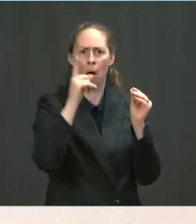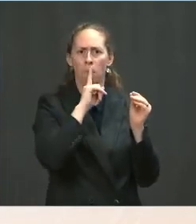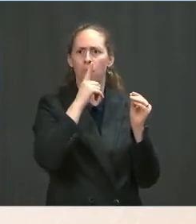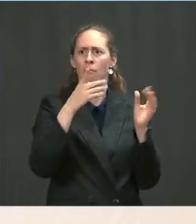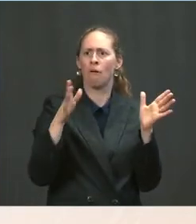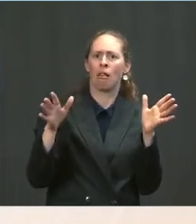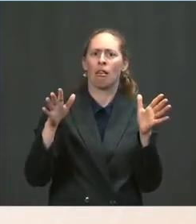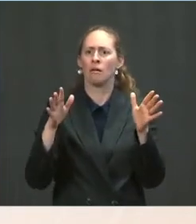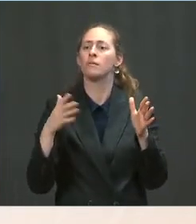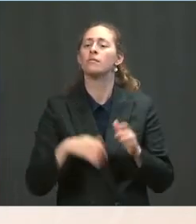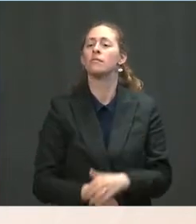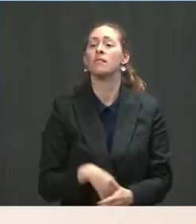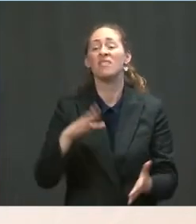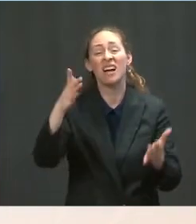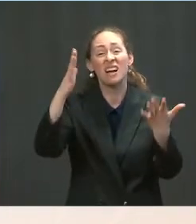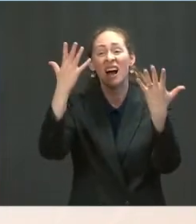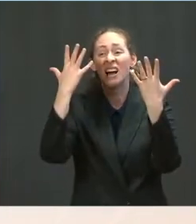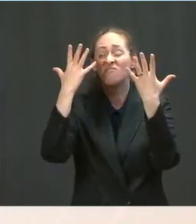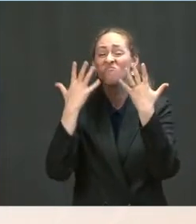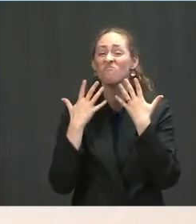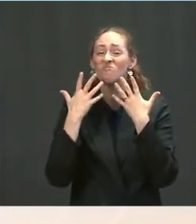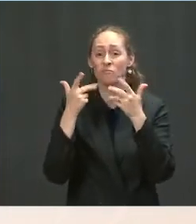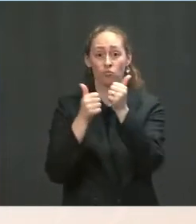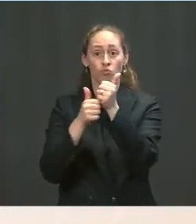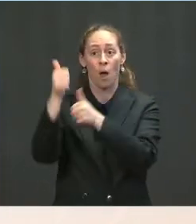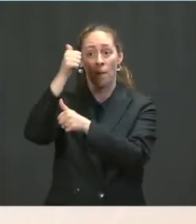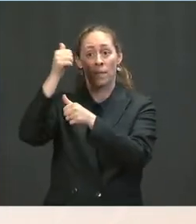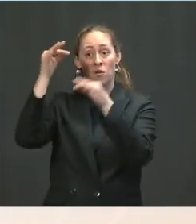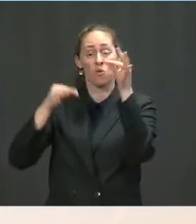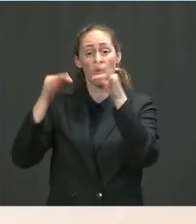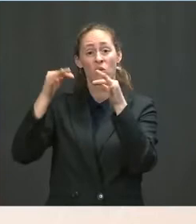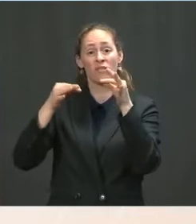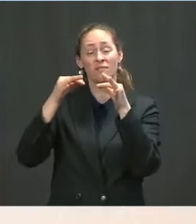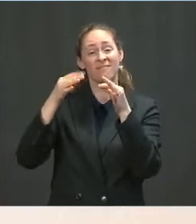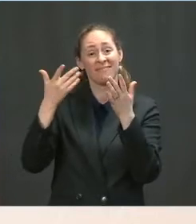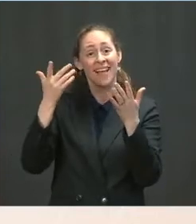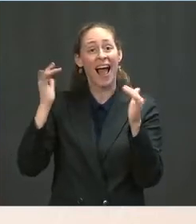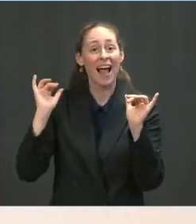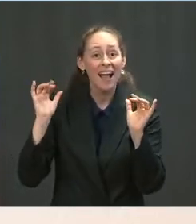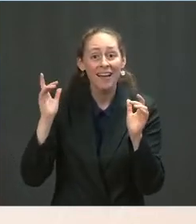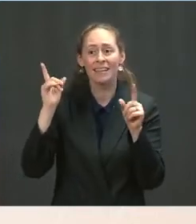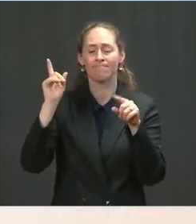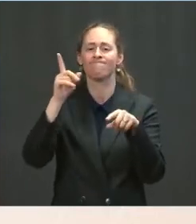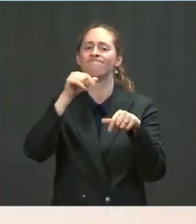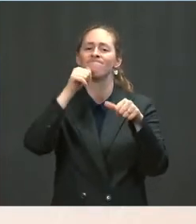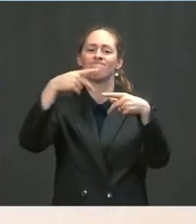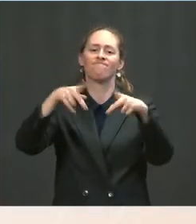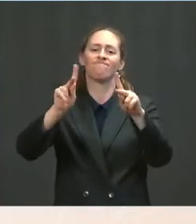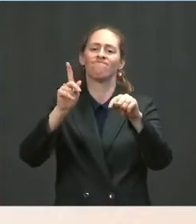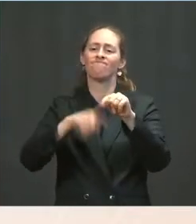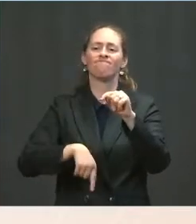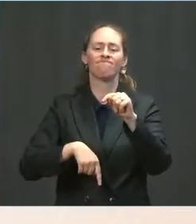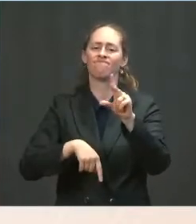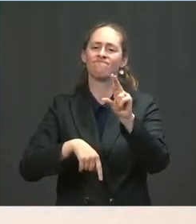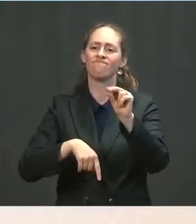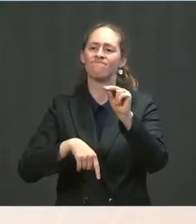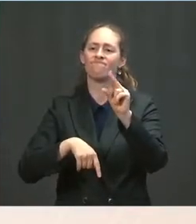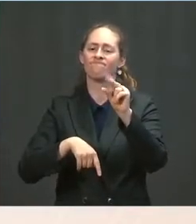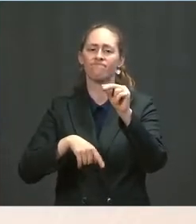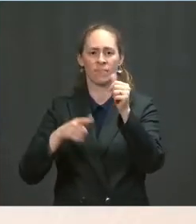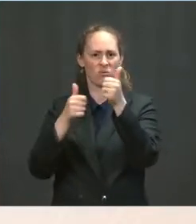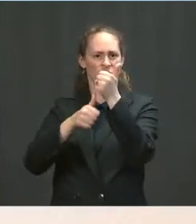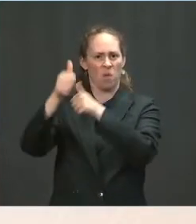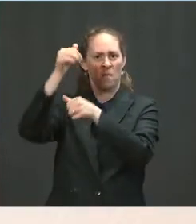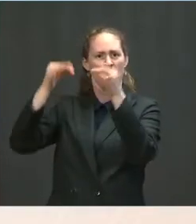Supreme Court has made clear that this option is no longer available. So the Supreme Court's ruling stated that clear and